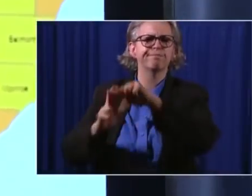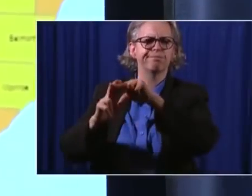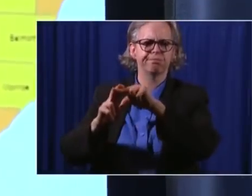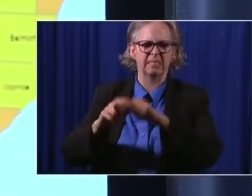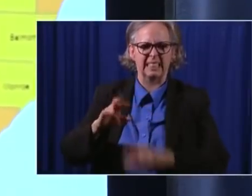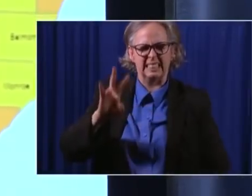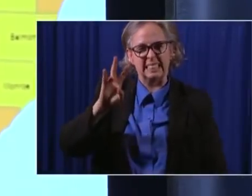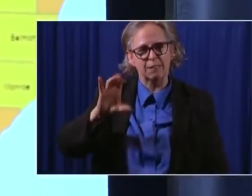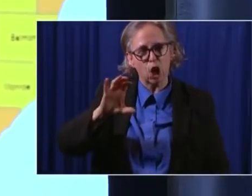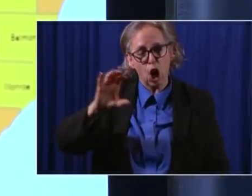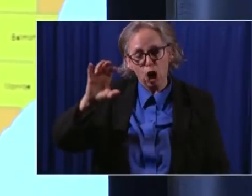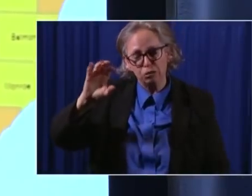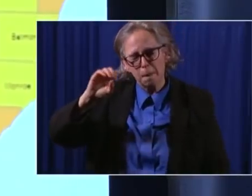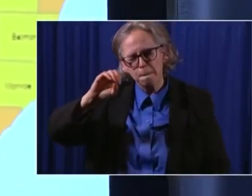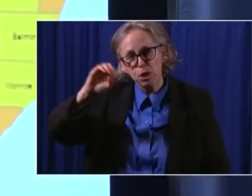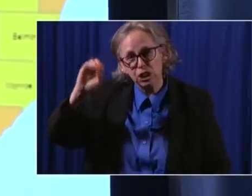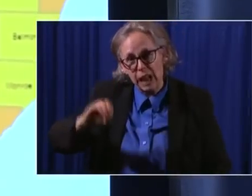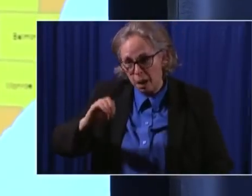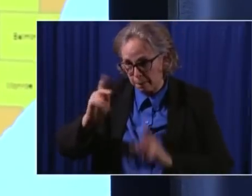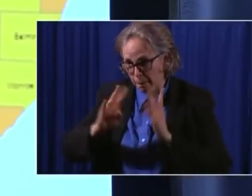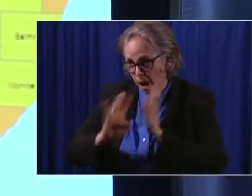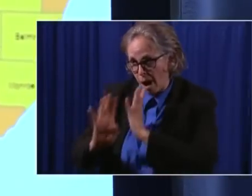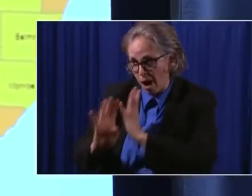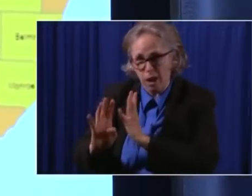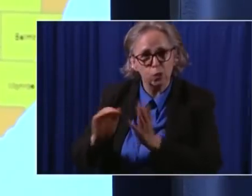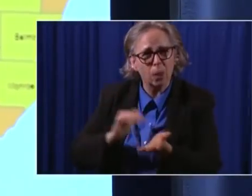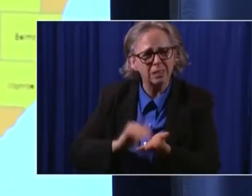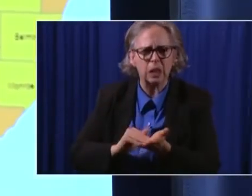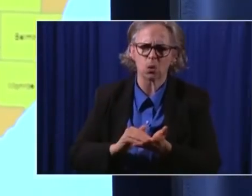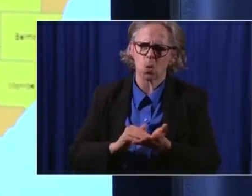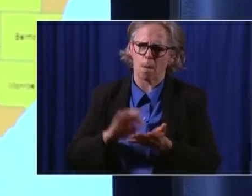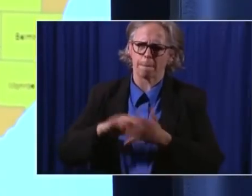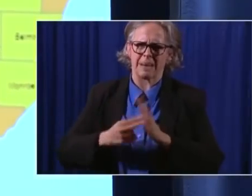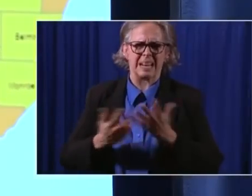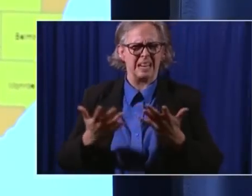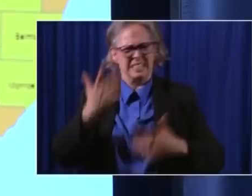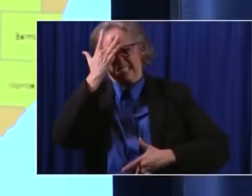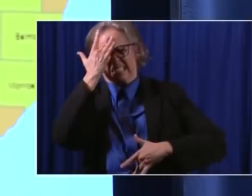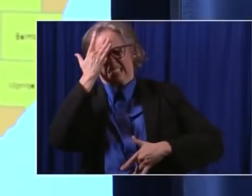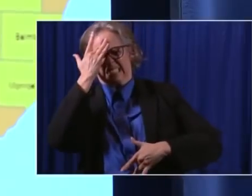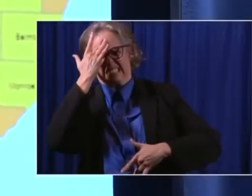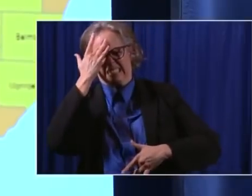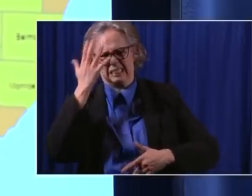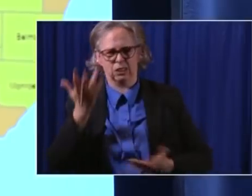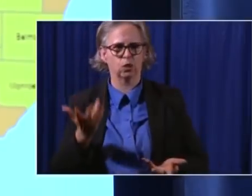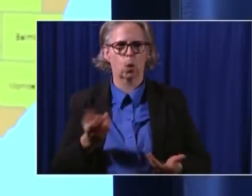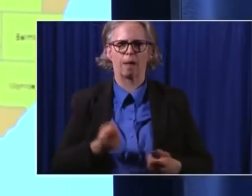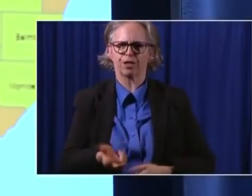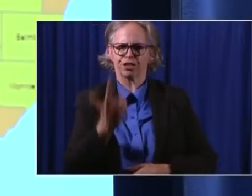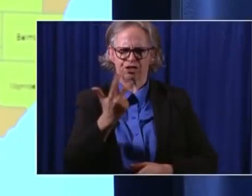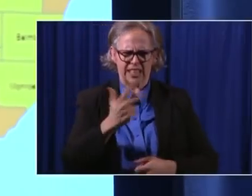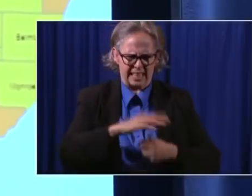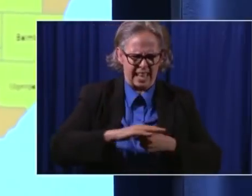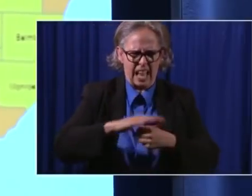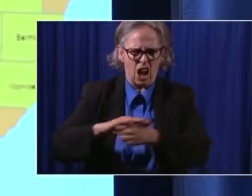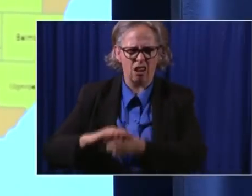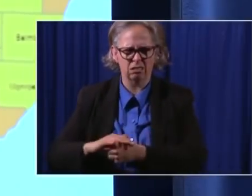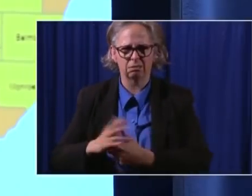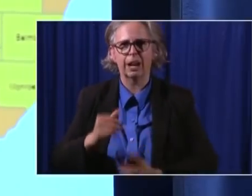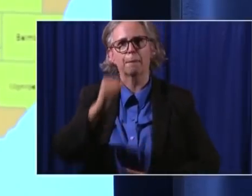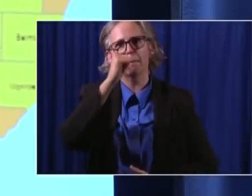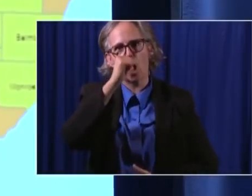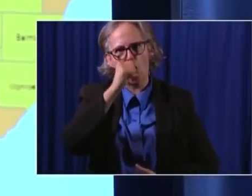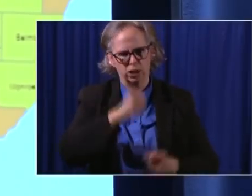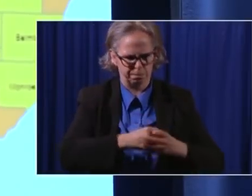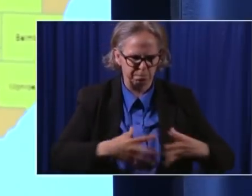over the last 3 weeks. Local health officials report at least 3 outbreaks at local bars, all of which have temporarily closed due to